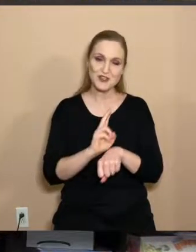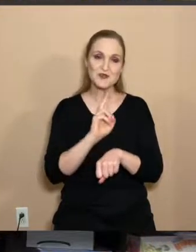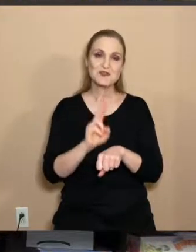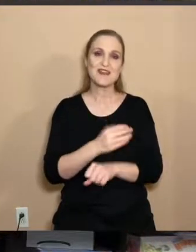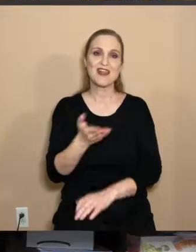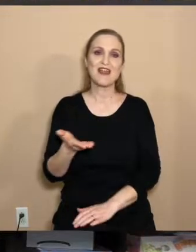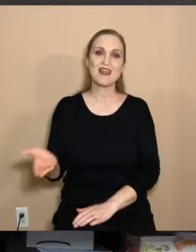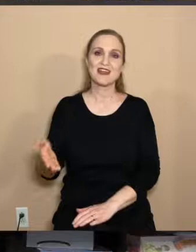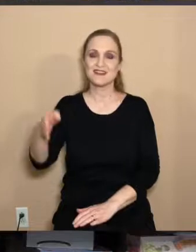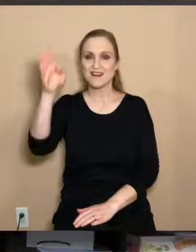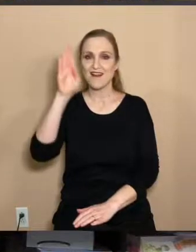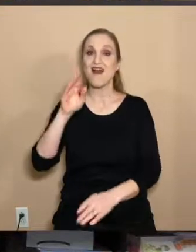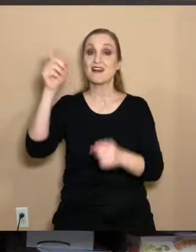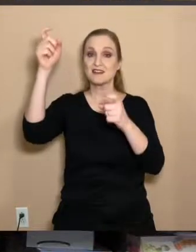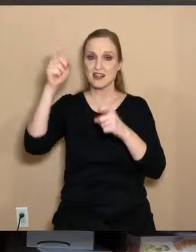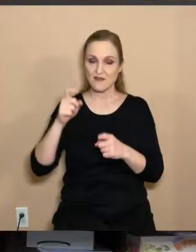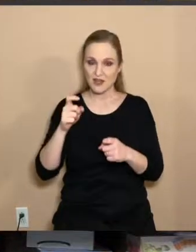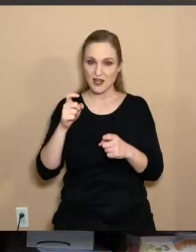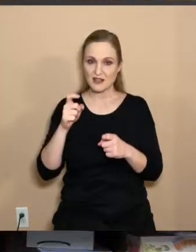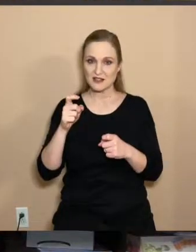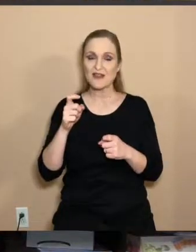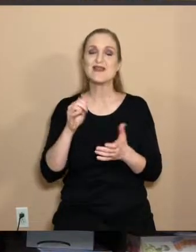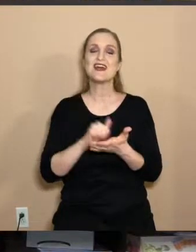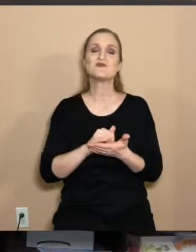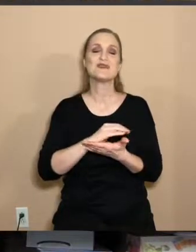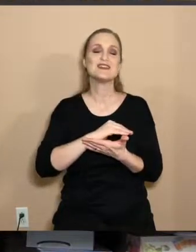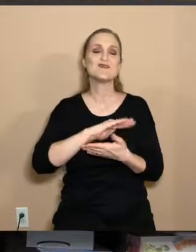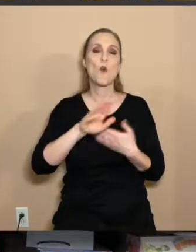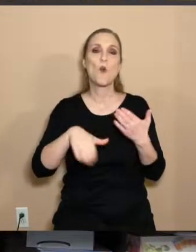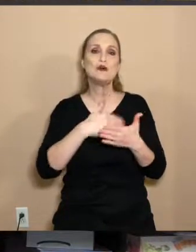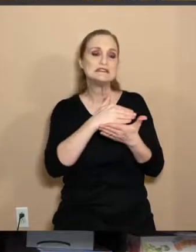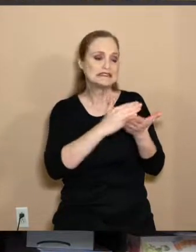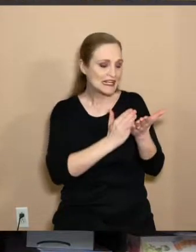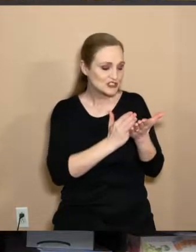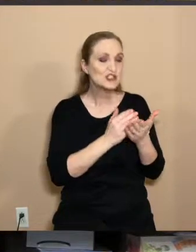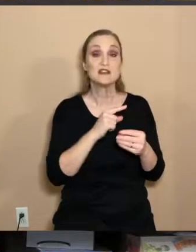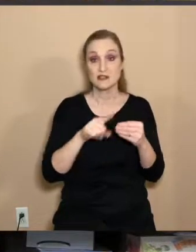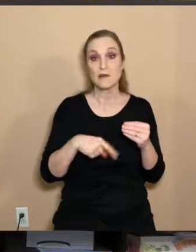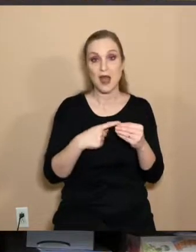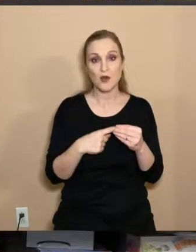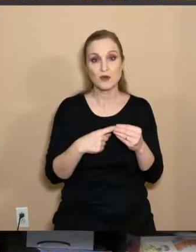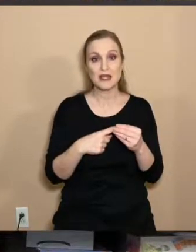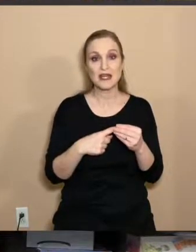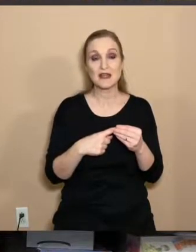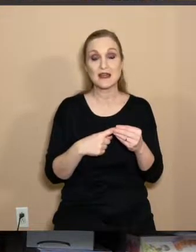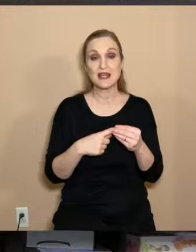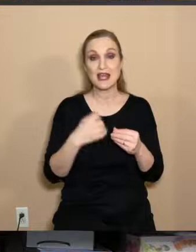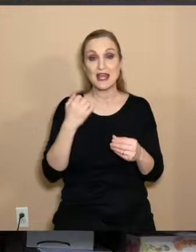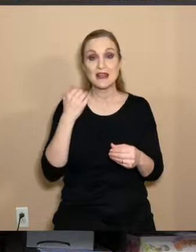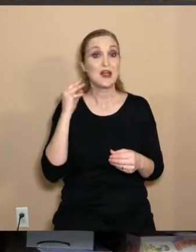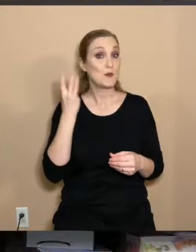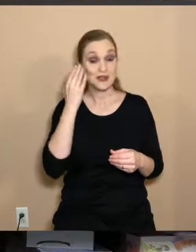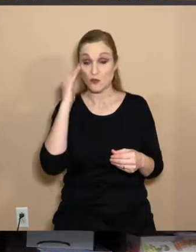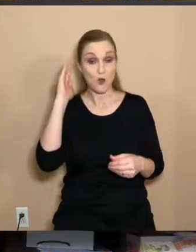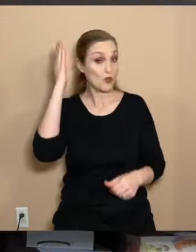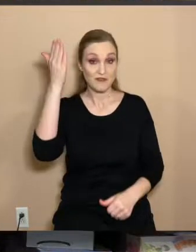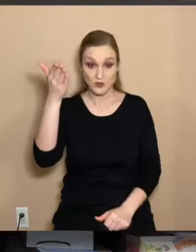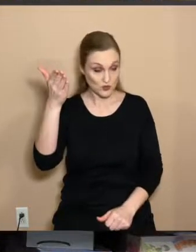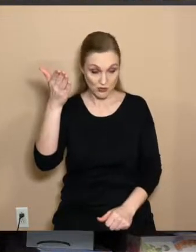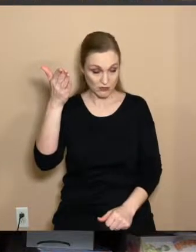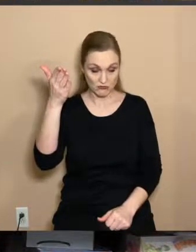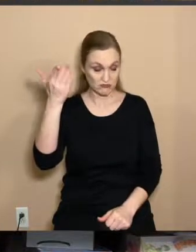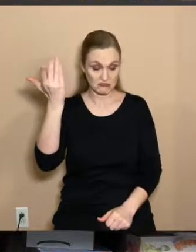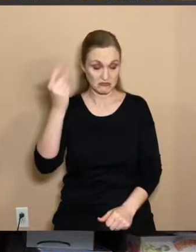that God has given us. And again, that's what this whole section is about. That if we don't know what's coming, we don't know what's